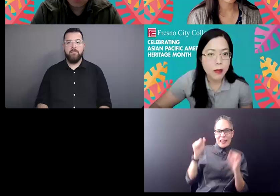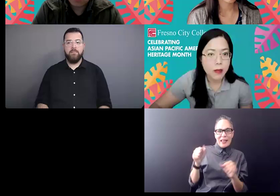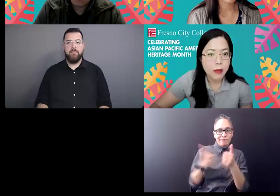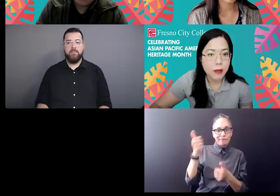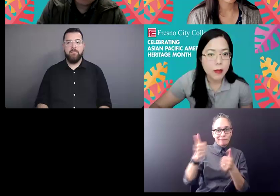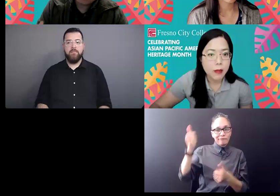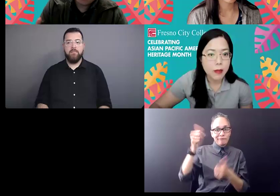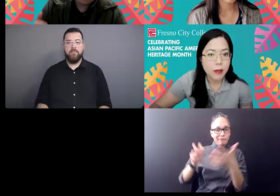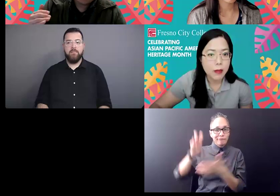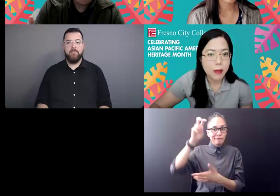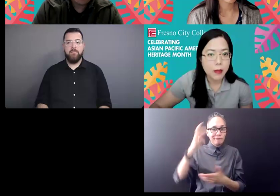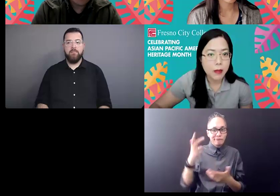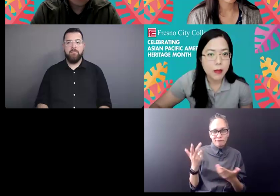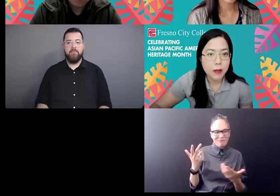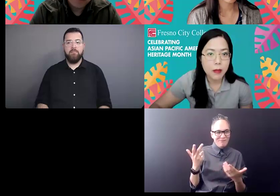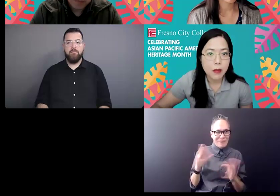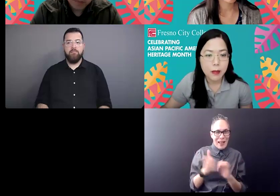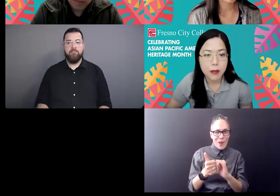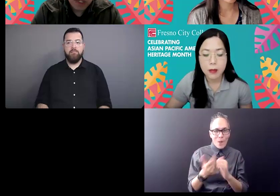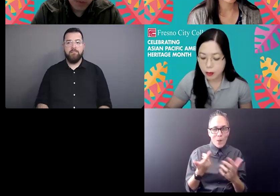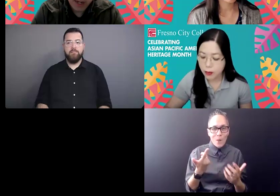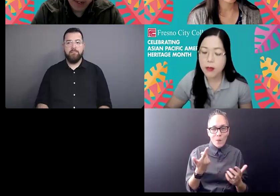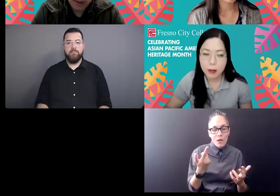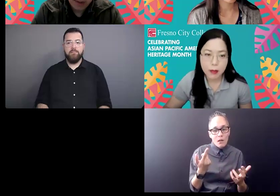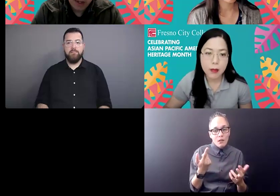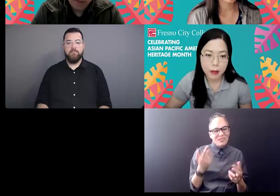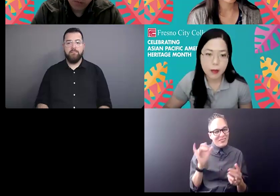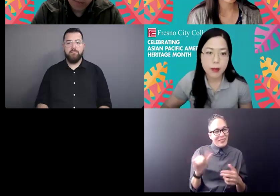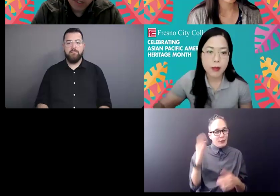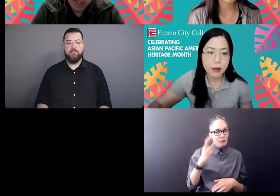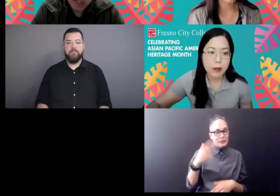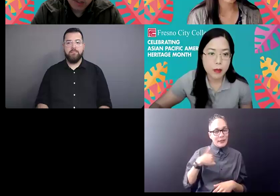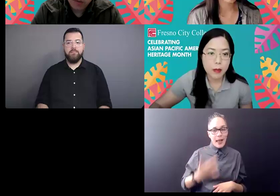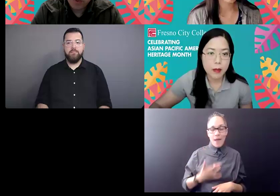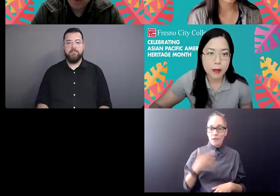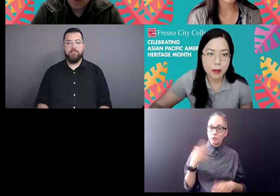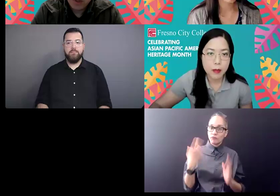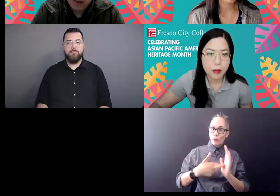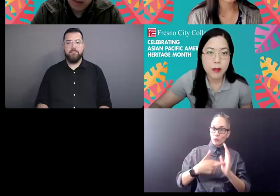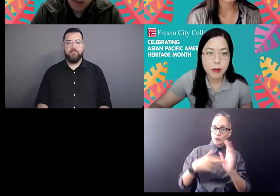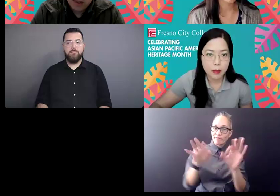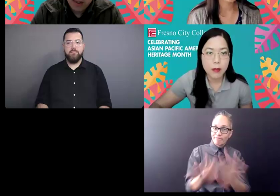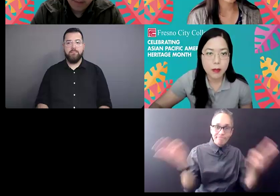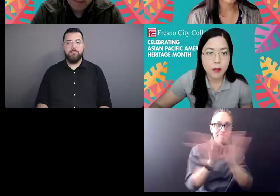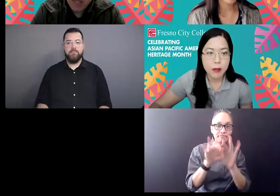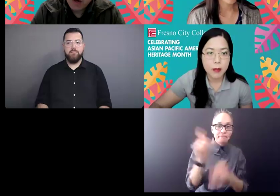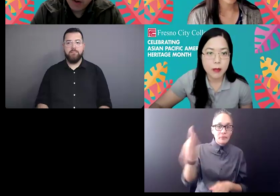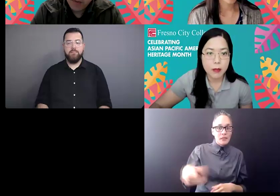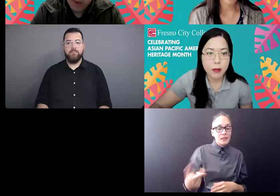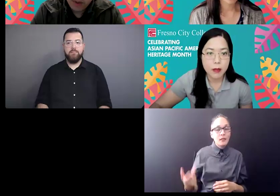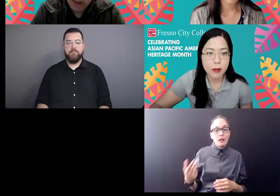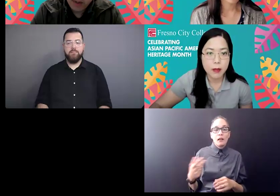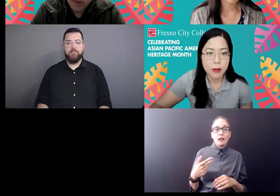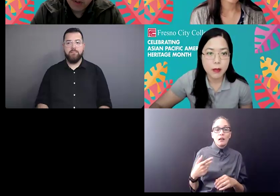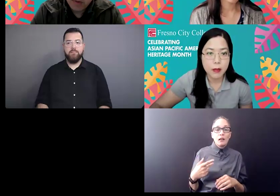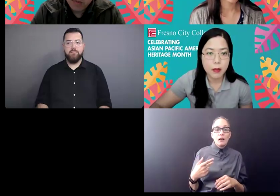those positions as attaining to get there. And so that's why I find the representation so important. And